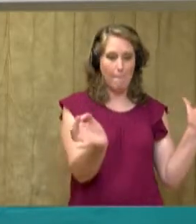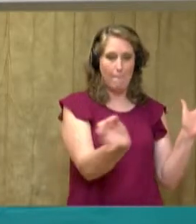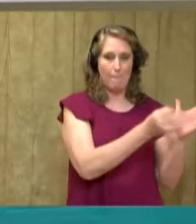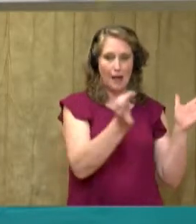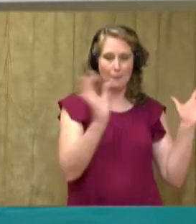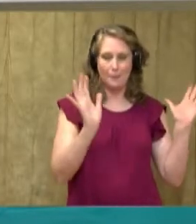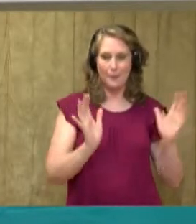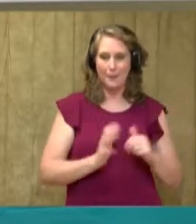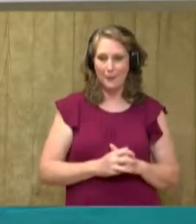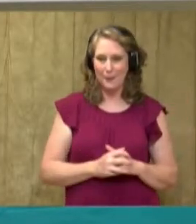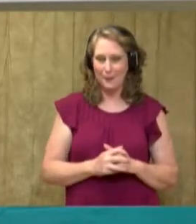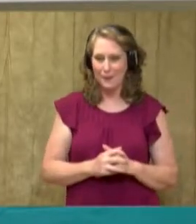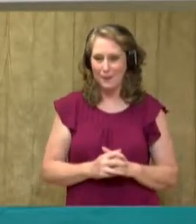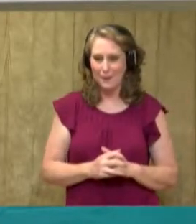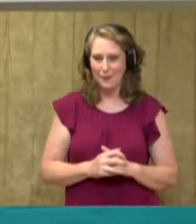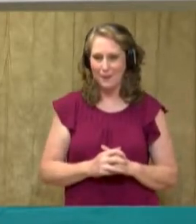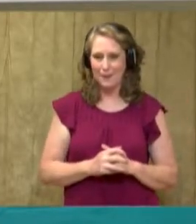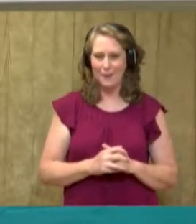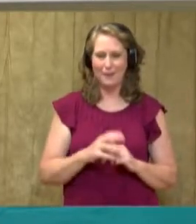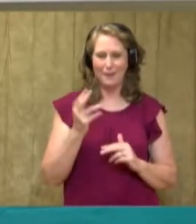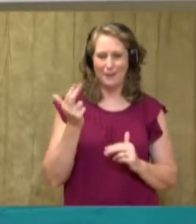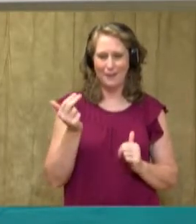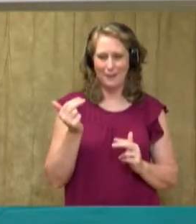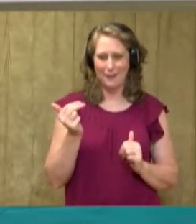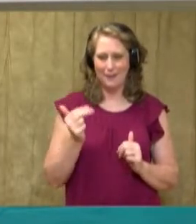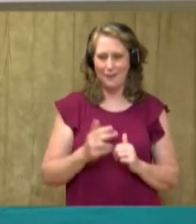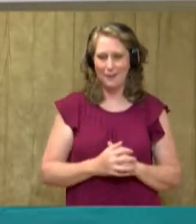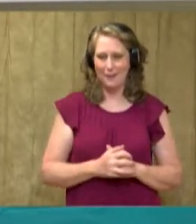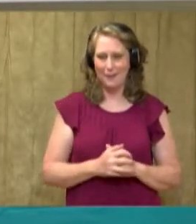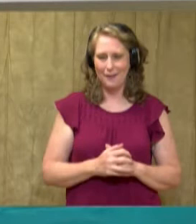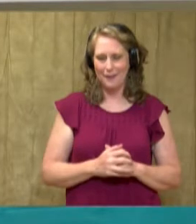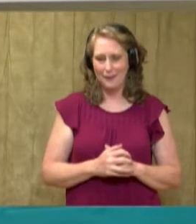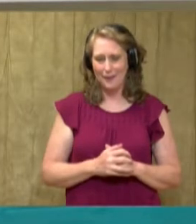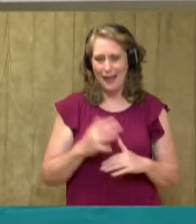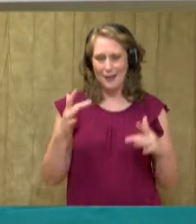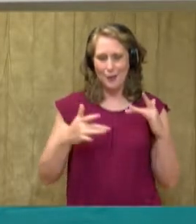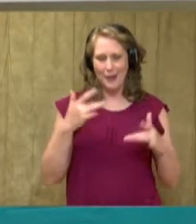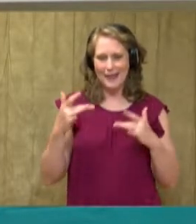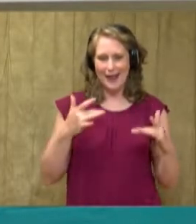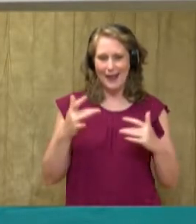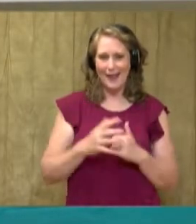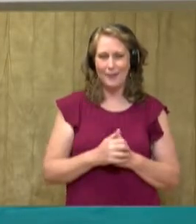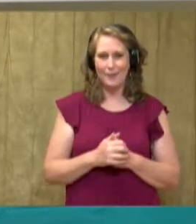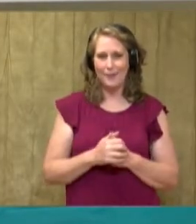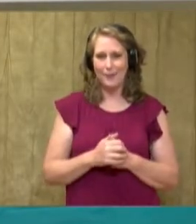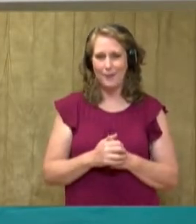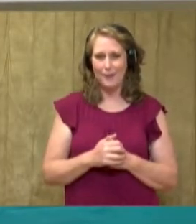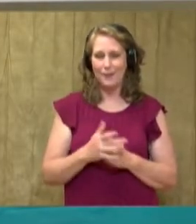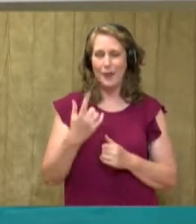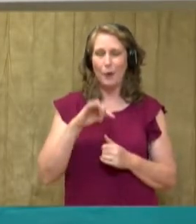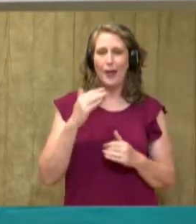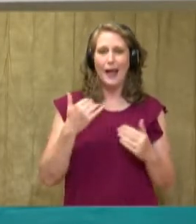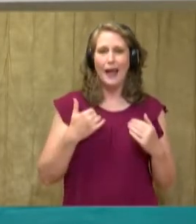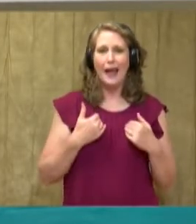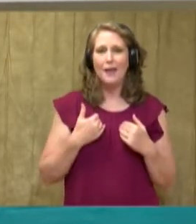and woo-hoo! All right. This is so exciting. Okay, we